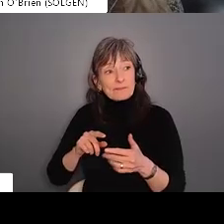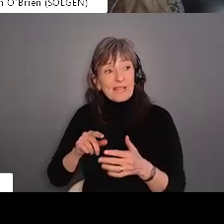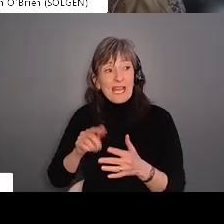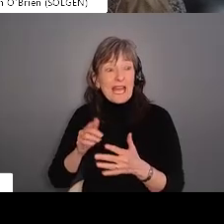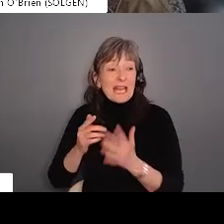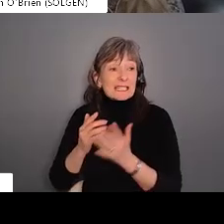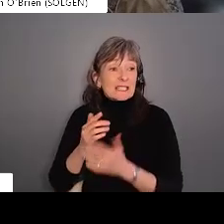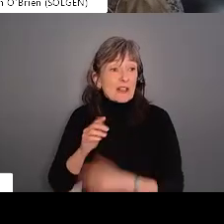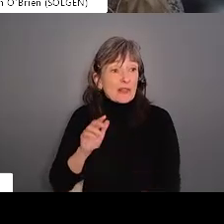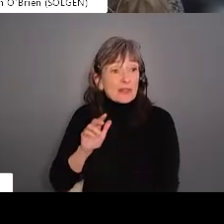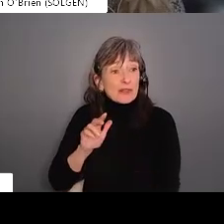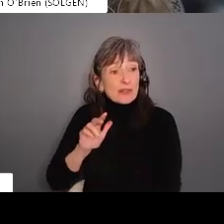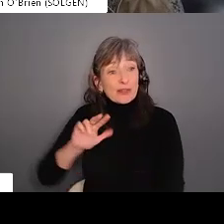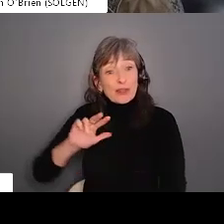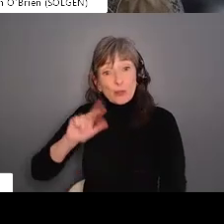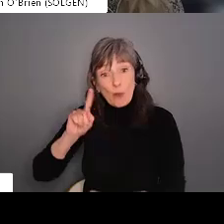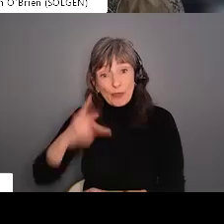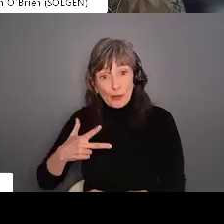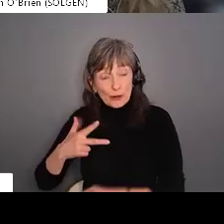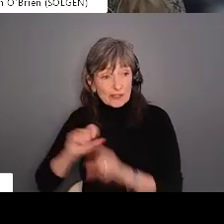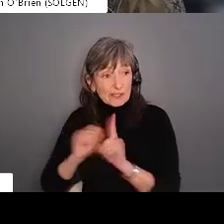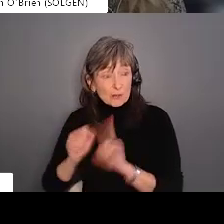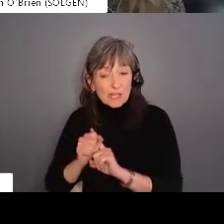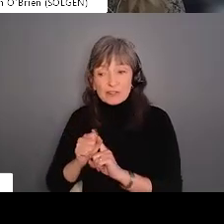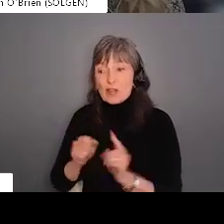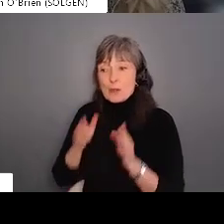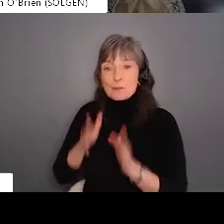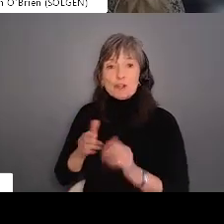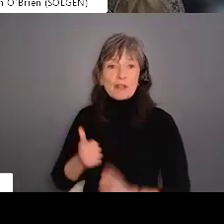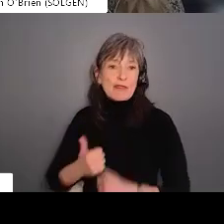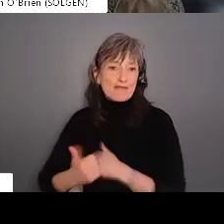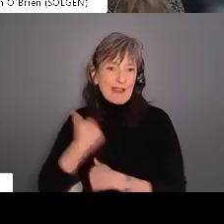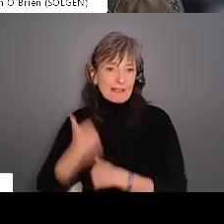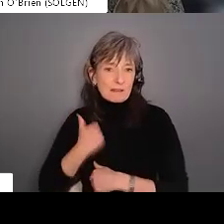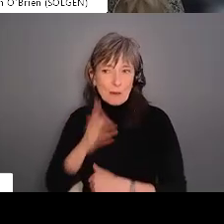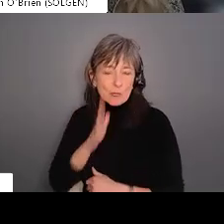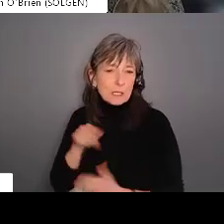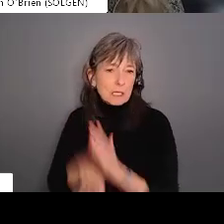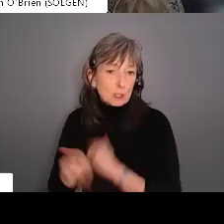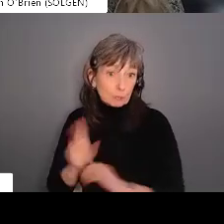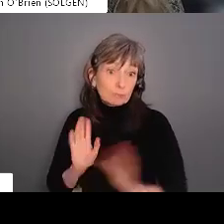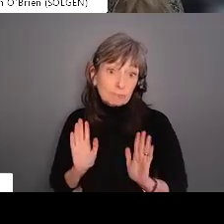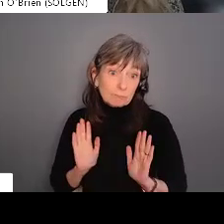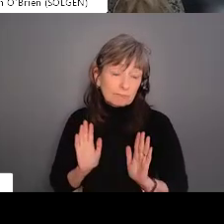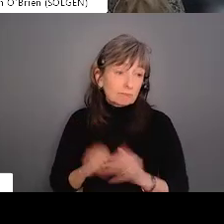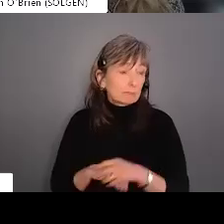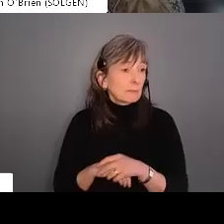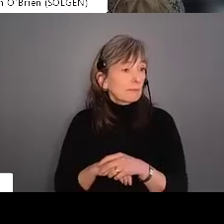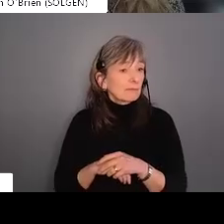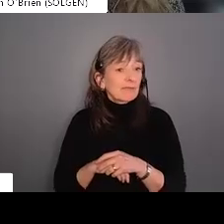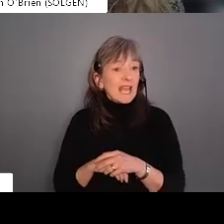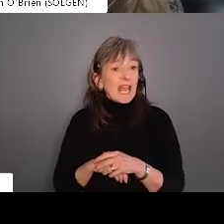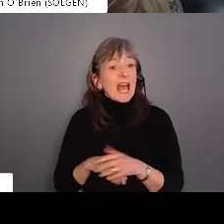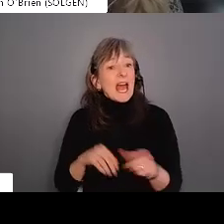of the cases. And we find this interesting because sometimes in the cases we review, people don't take this